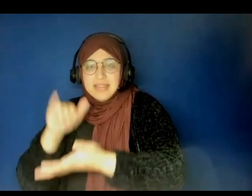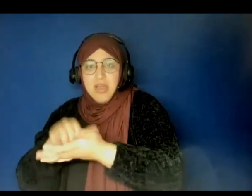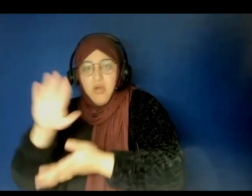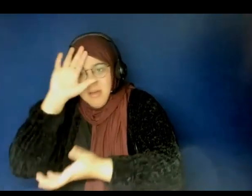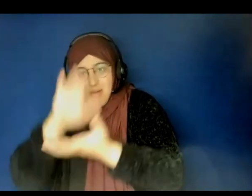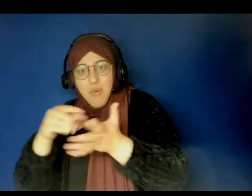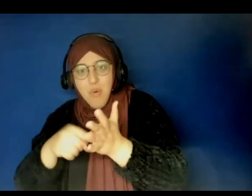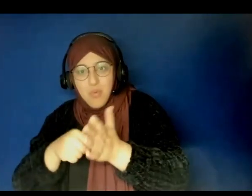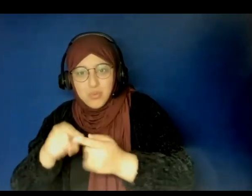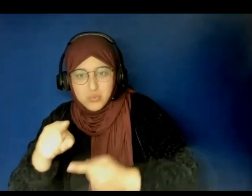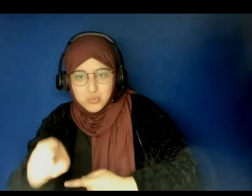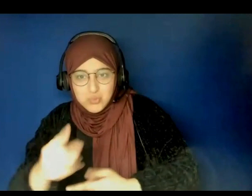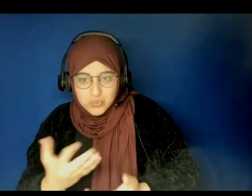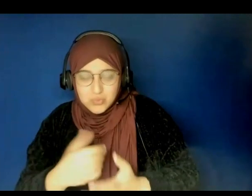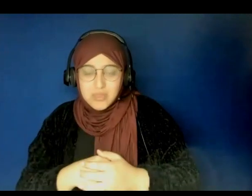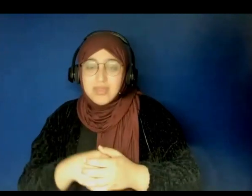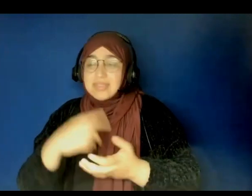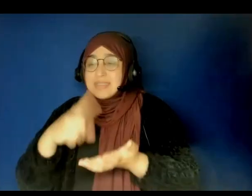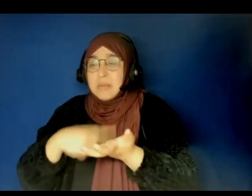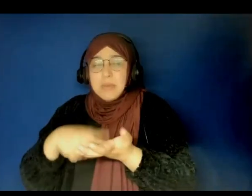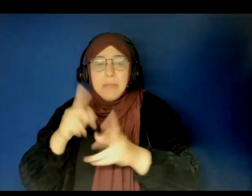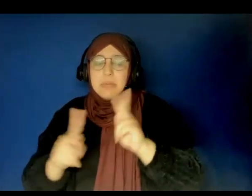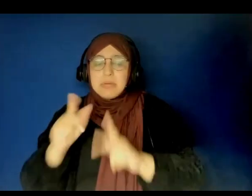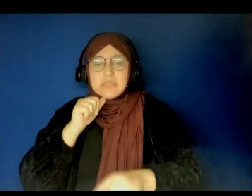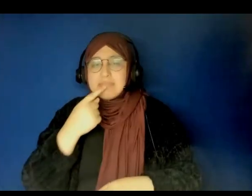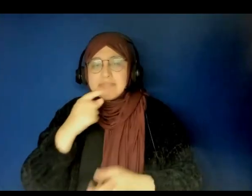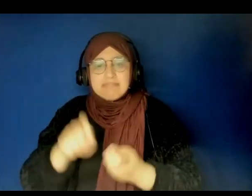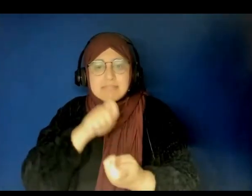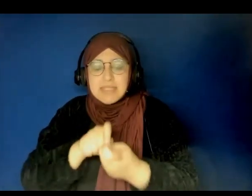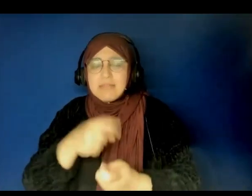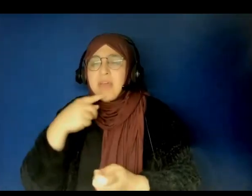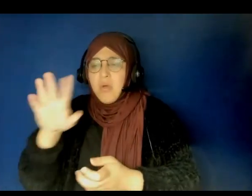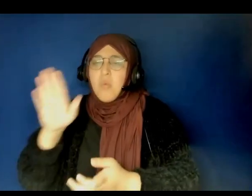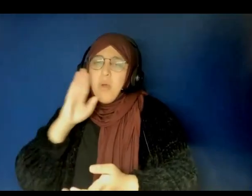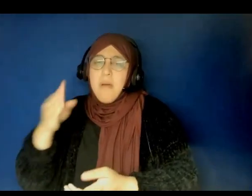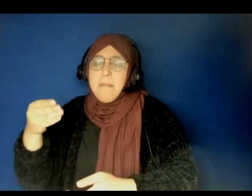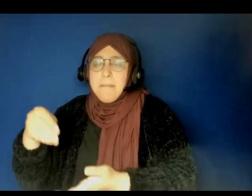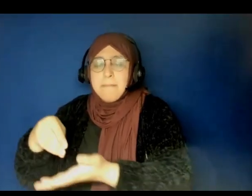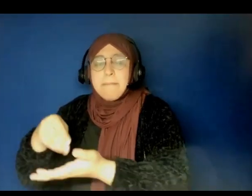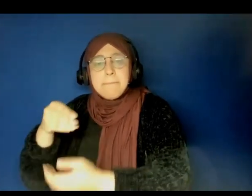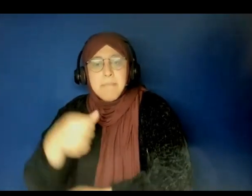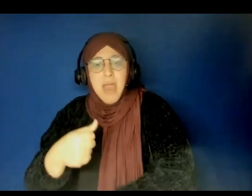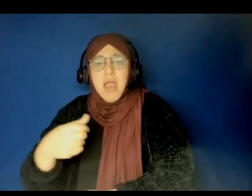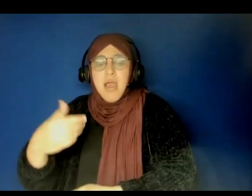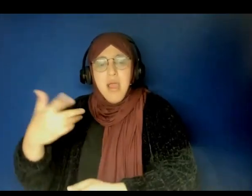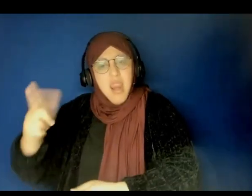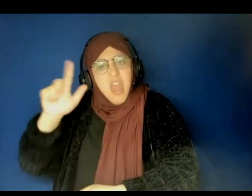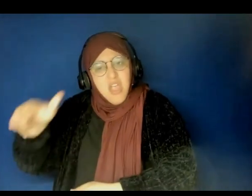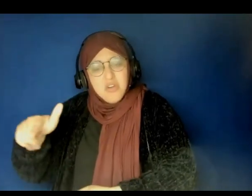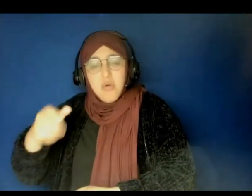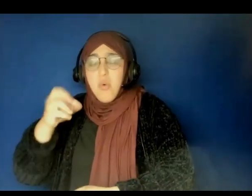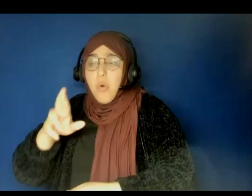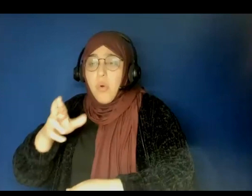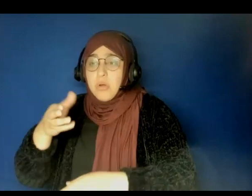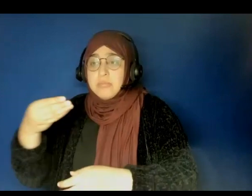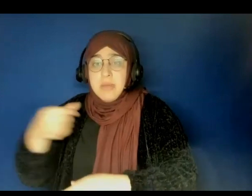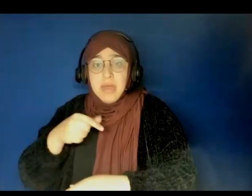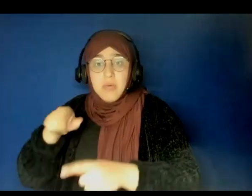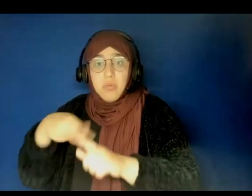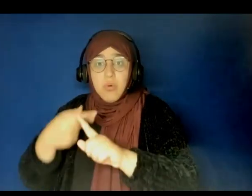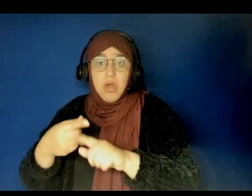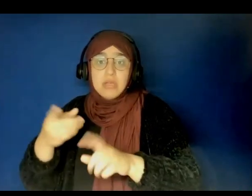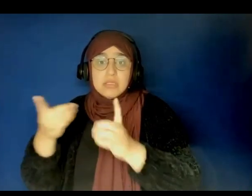say that it will be paid later. Some people intend that it will be paid upon divorce or death. Some